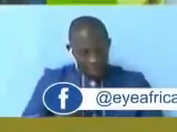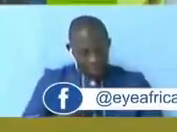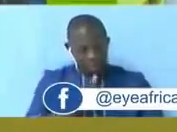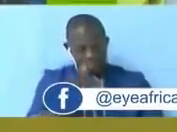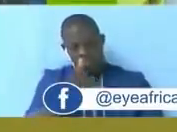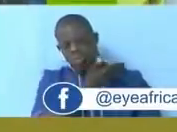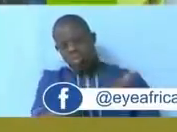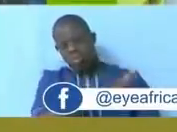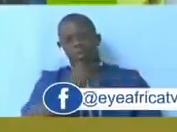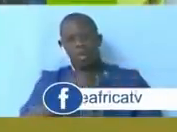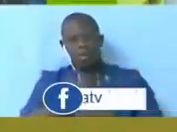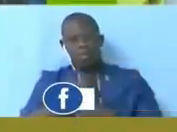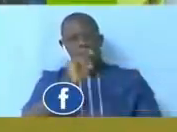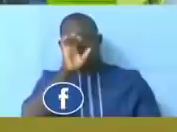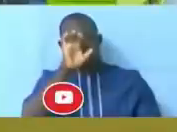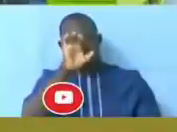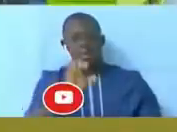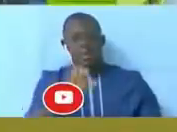lengata.